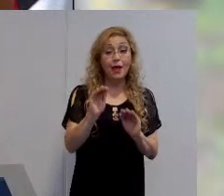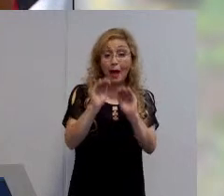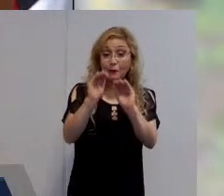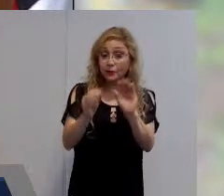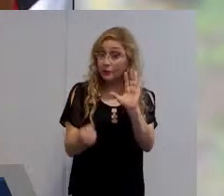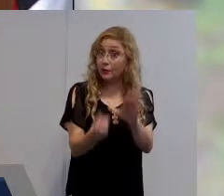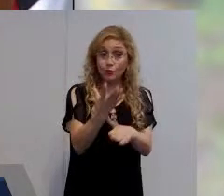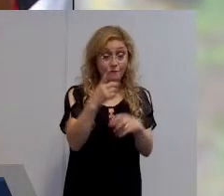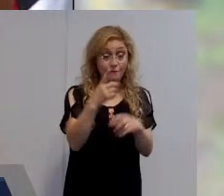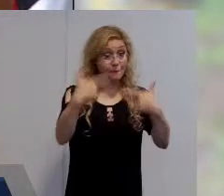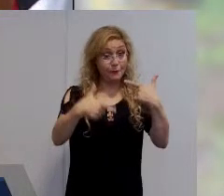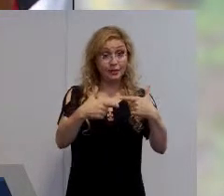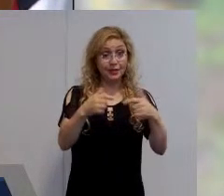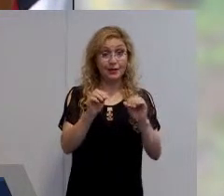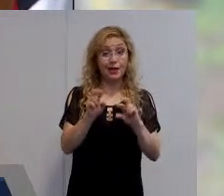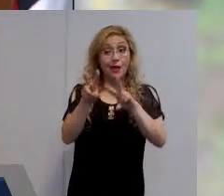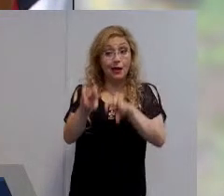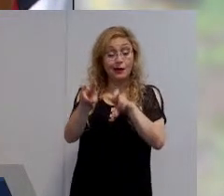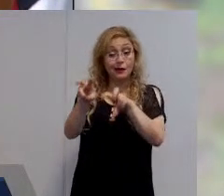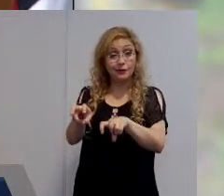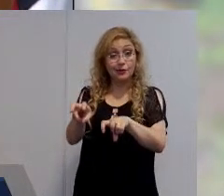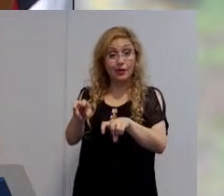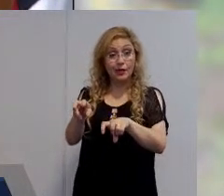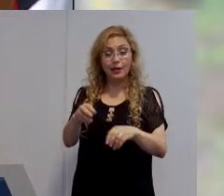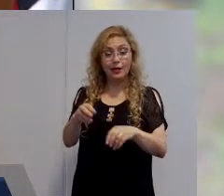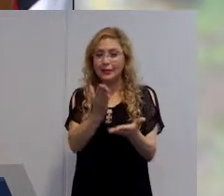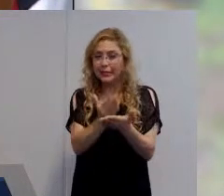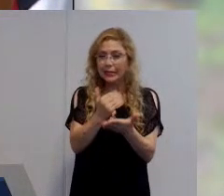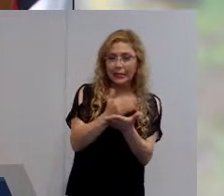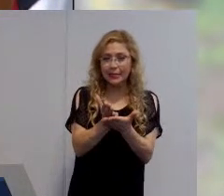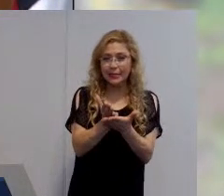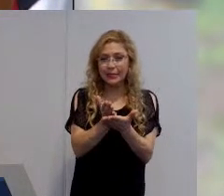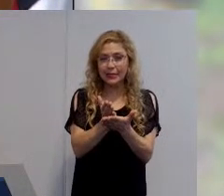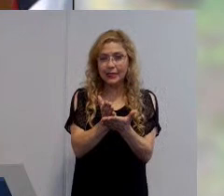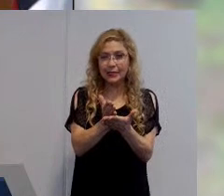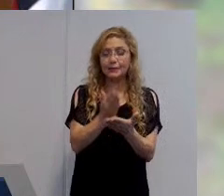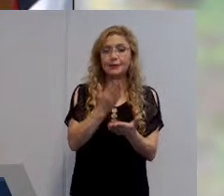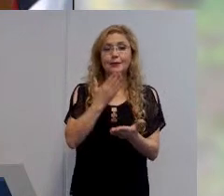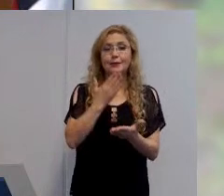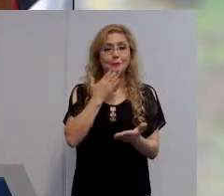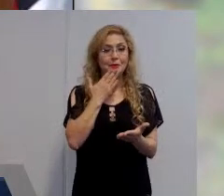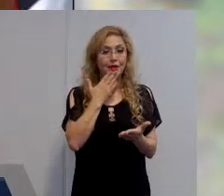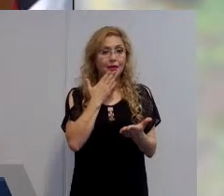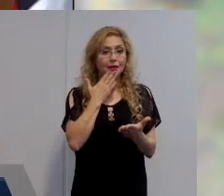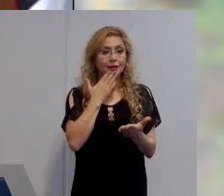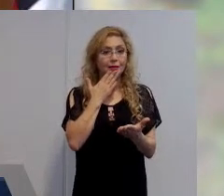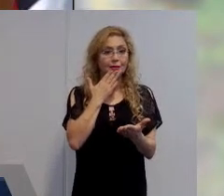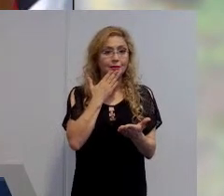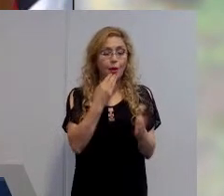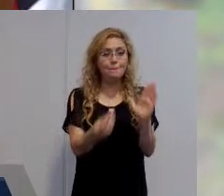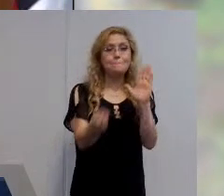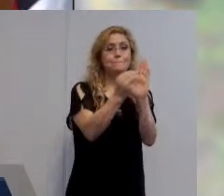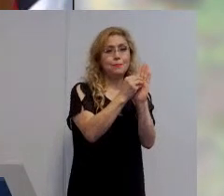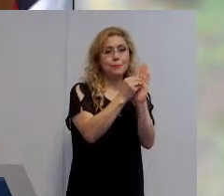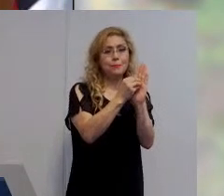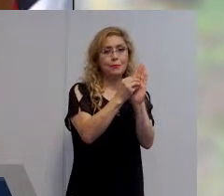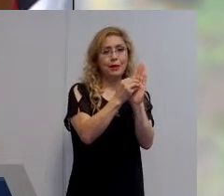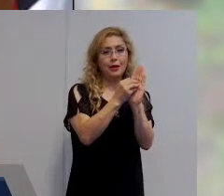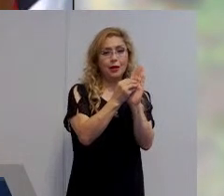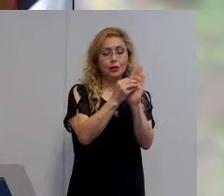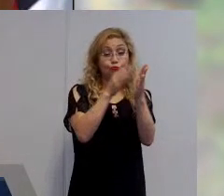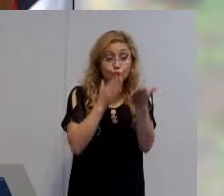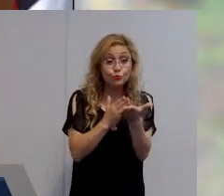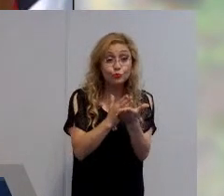and strategy, the implementation of a digital village initiative and the digital